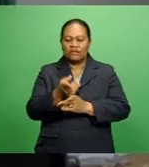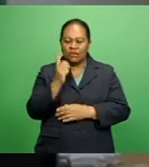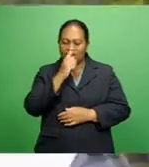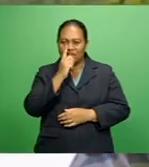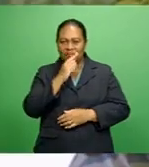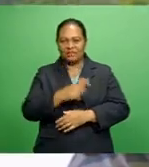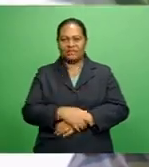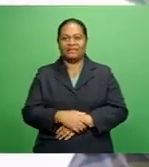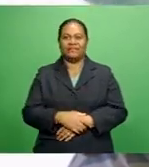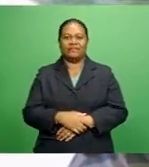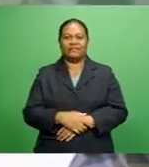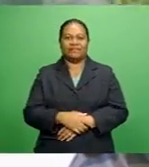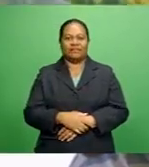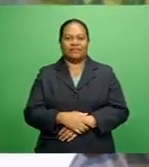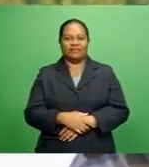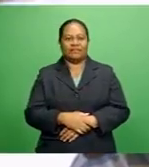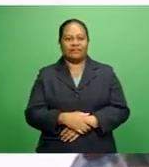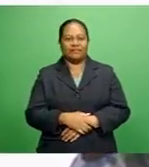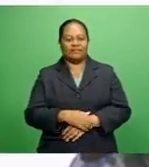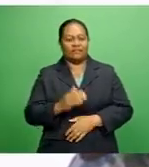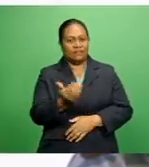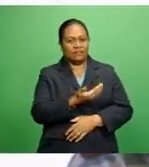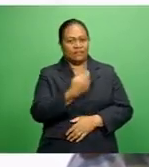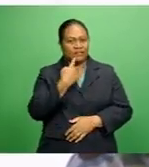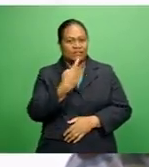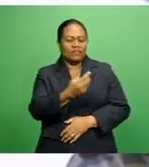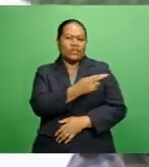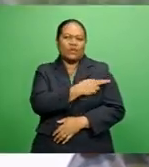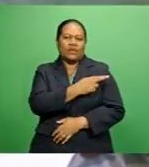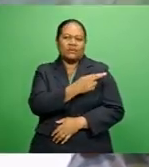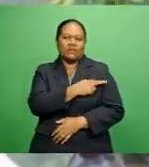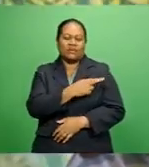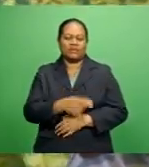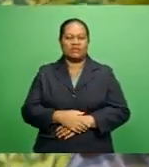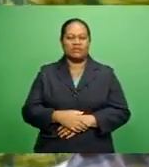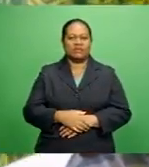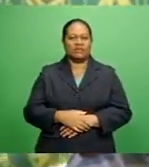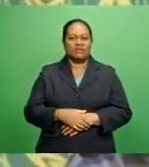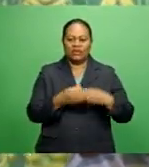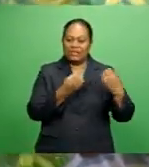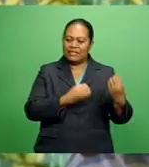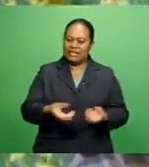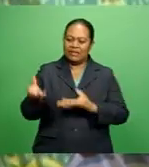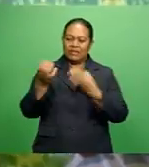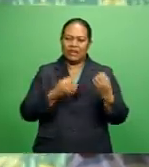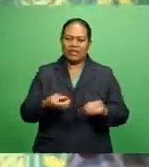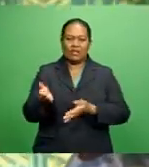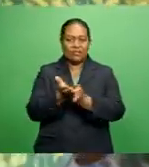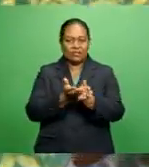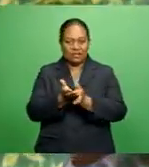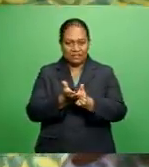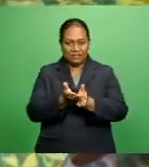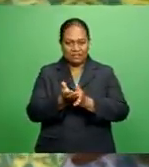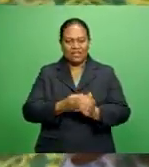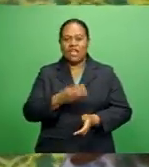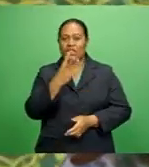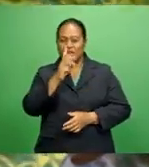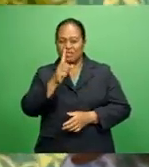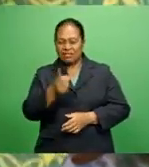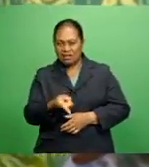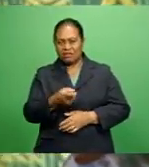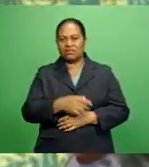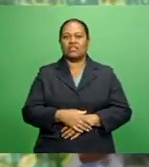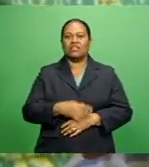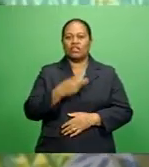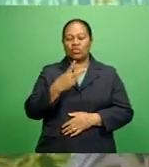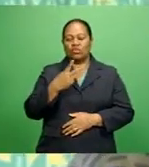public. Our Rakiraki office will be responsible for delivery of service on